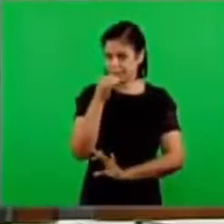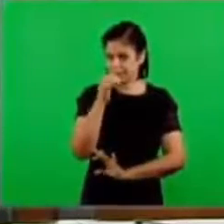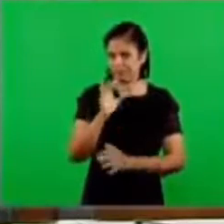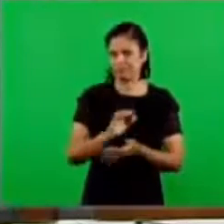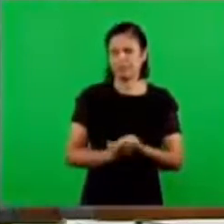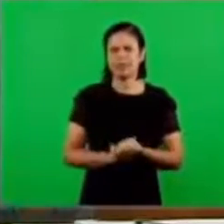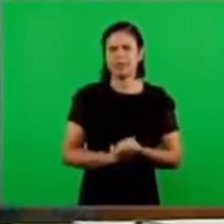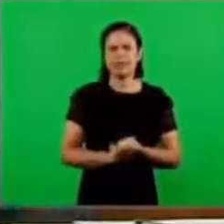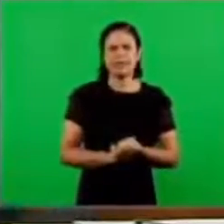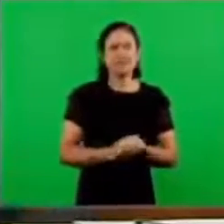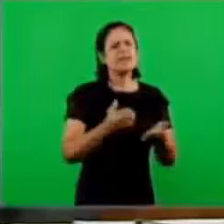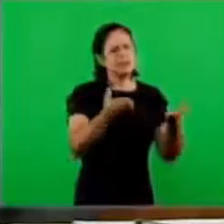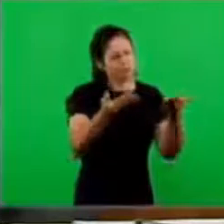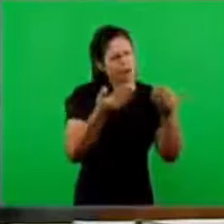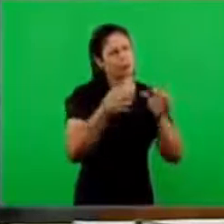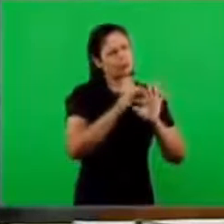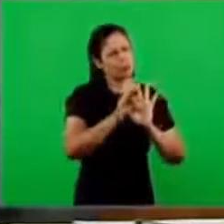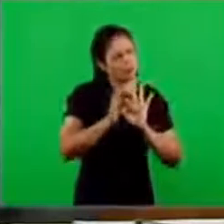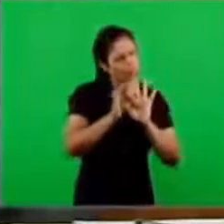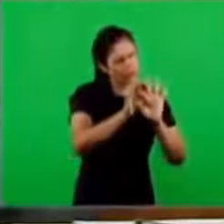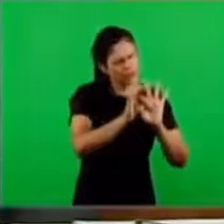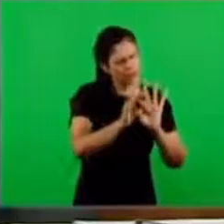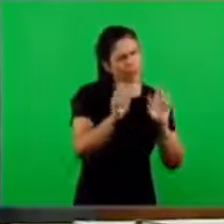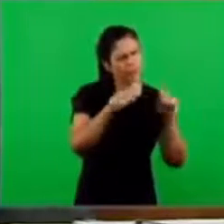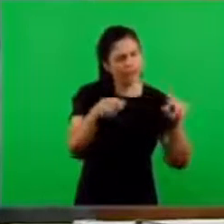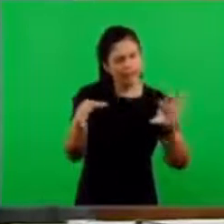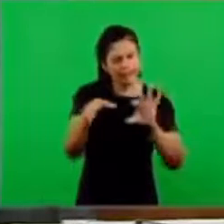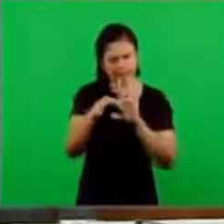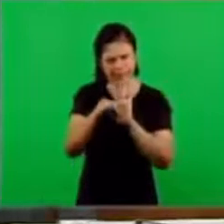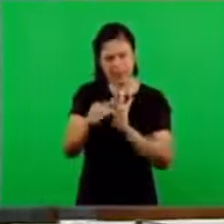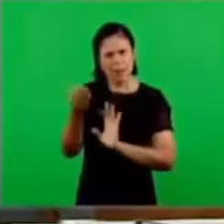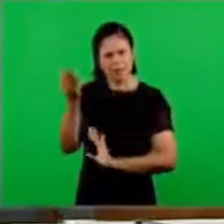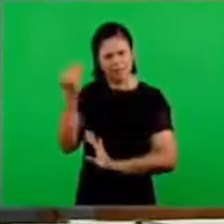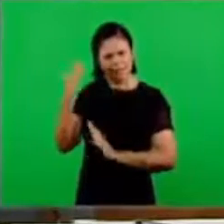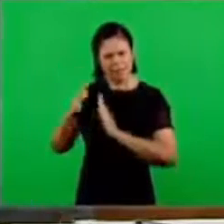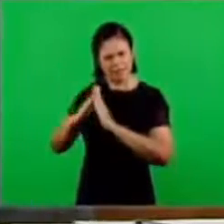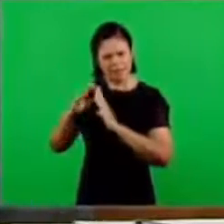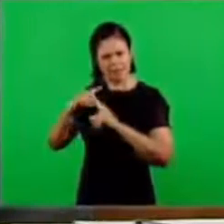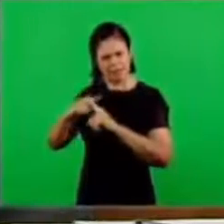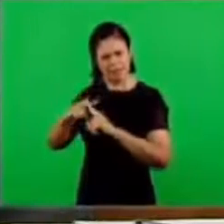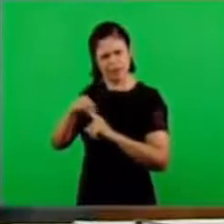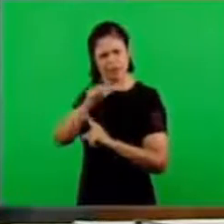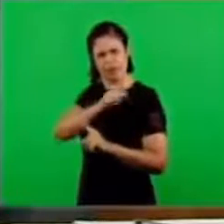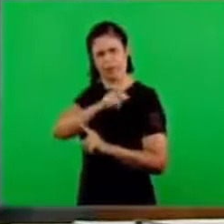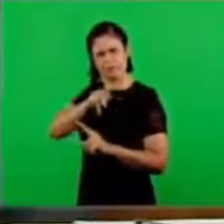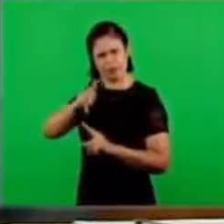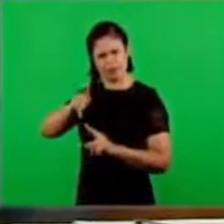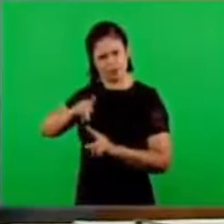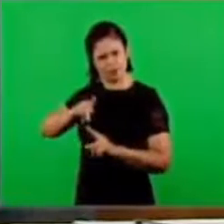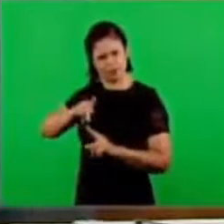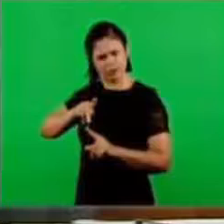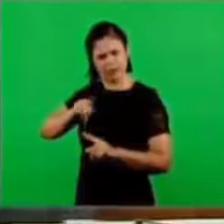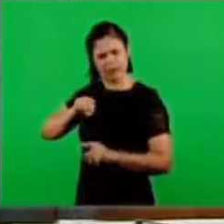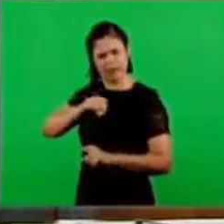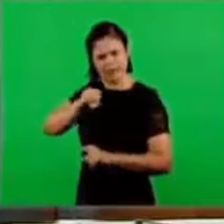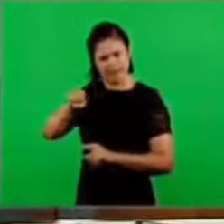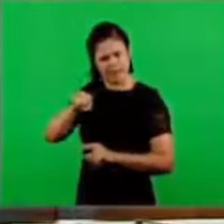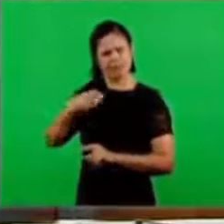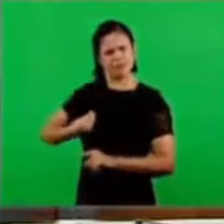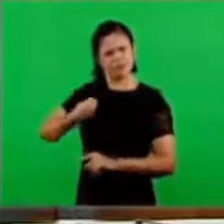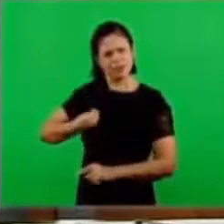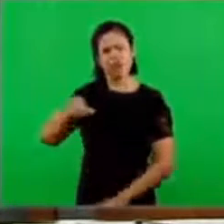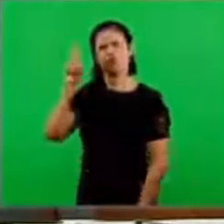Can we associate the invitation to the fellowship as a basic teaching of the